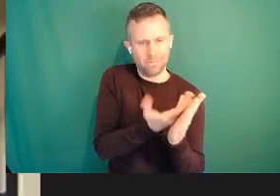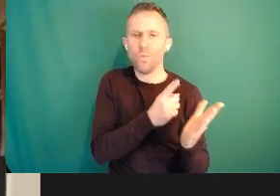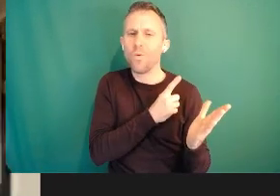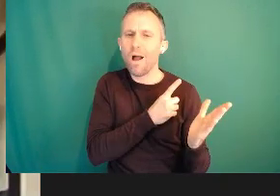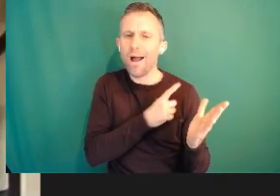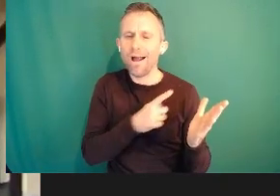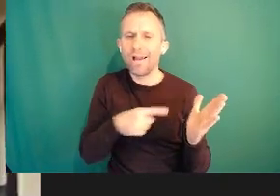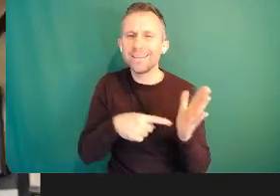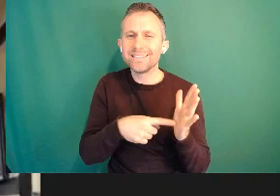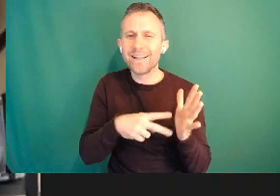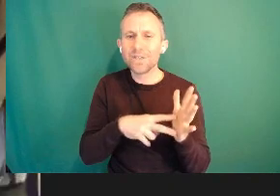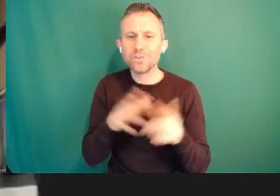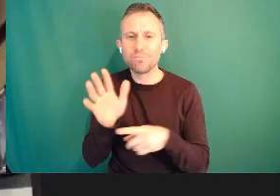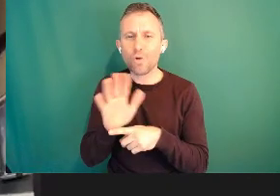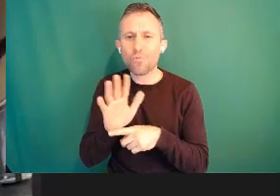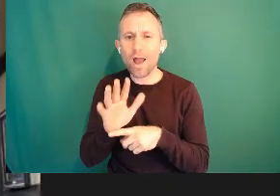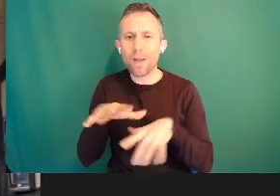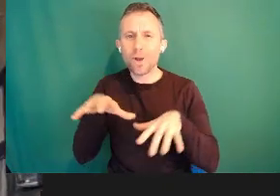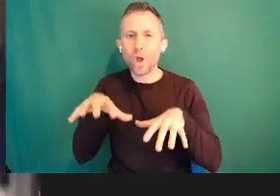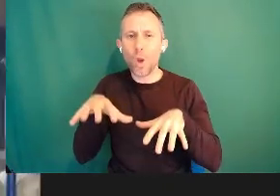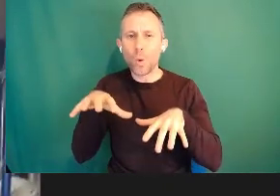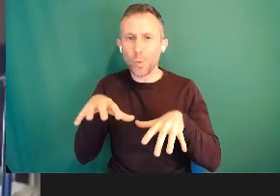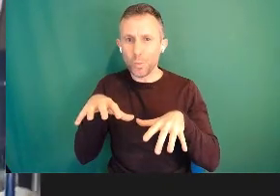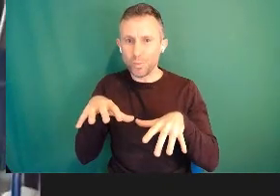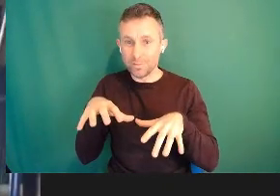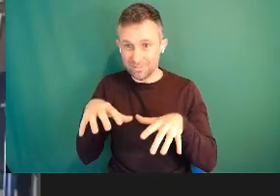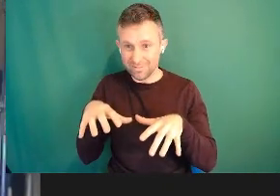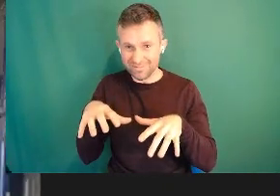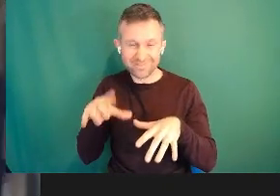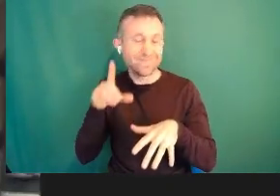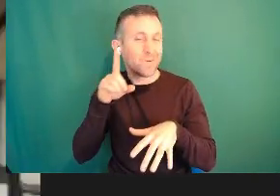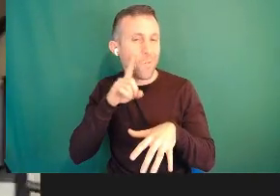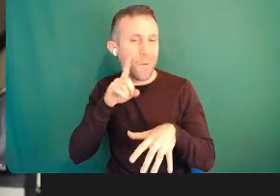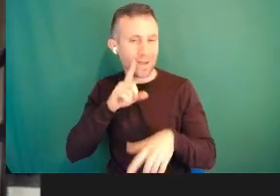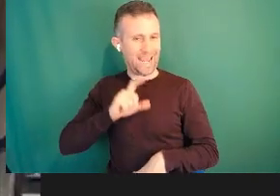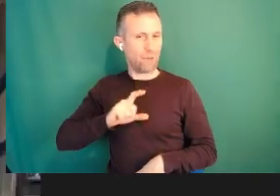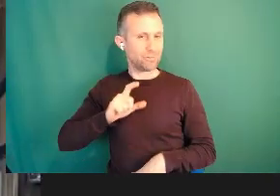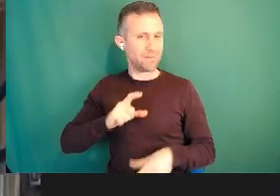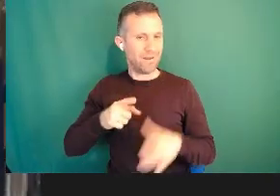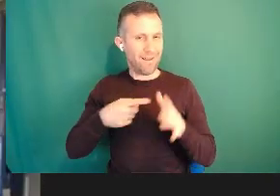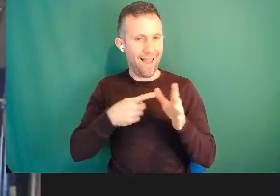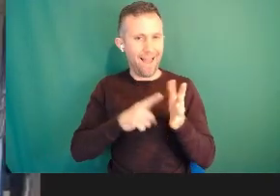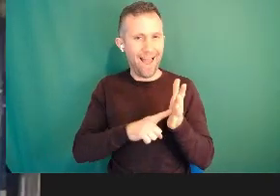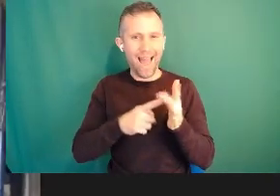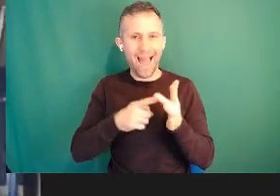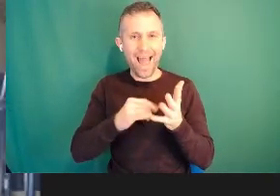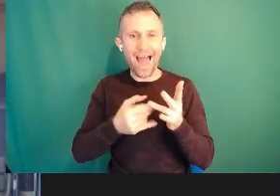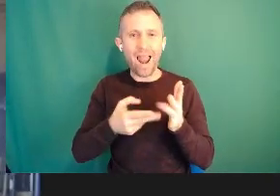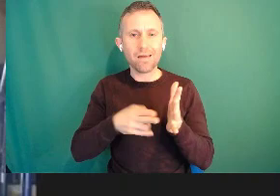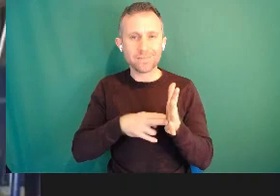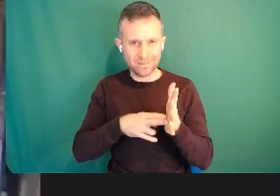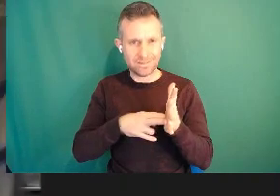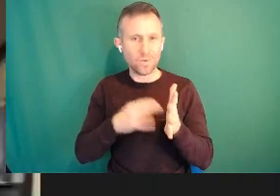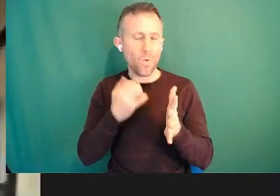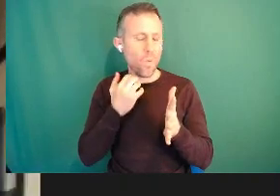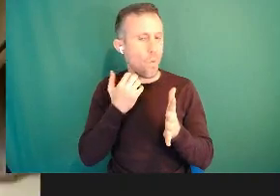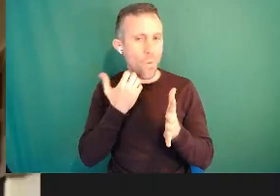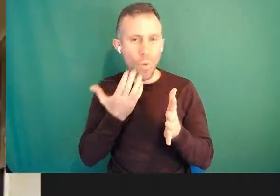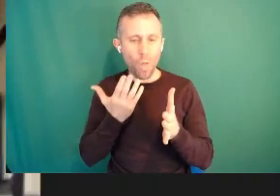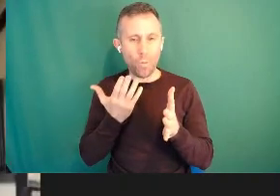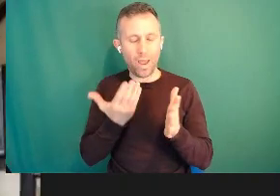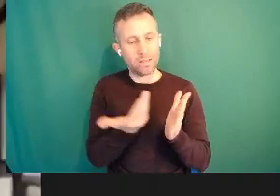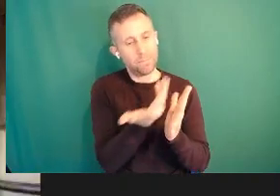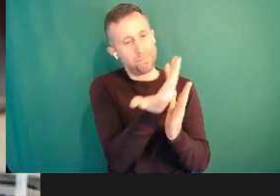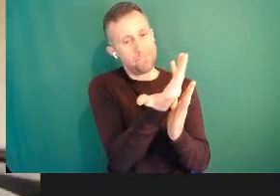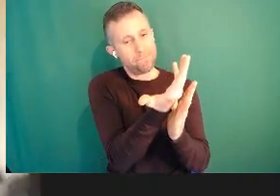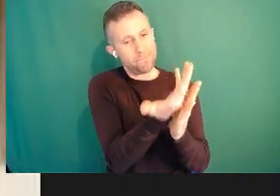Alison, who owns the house, she puts out books for the ghosts to read, and so we've got one book for each of the ghosts out for our family